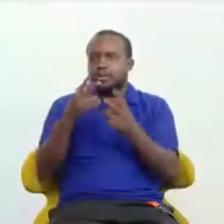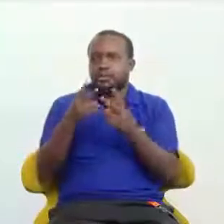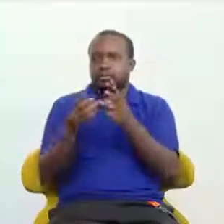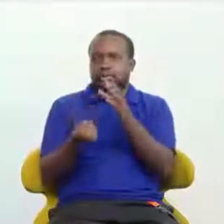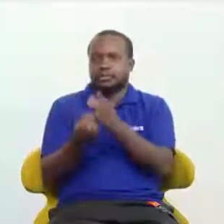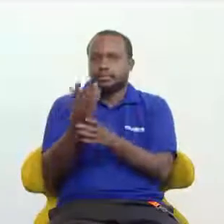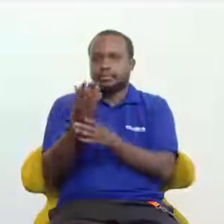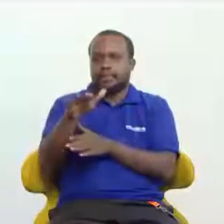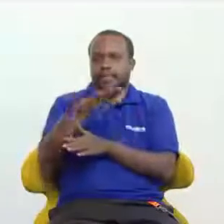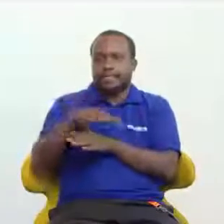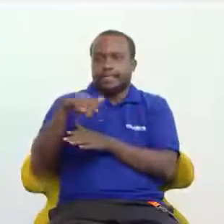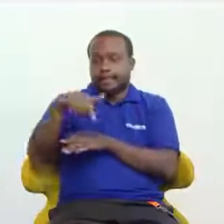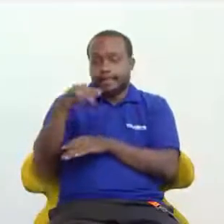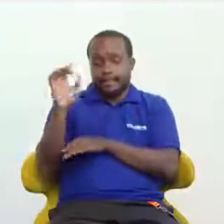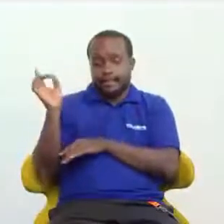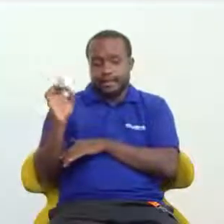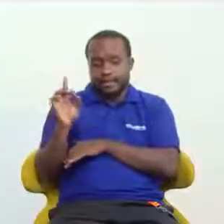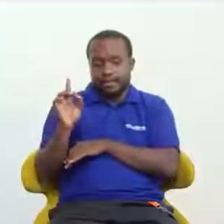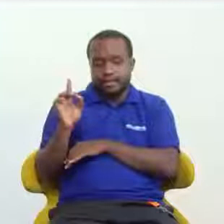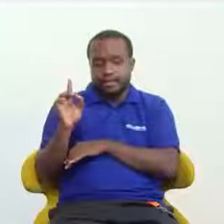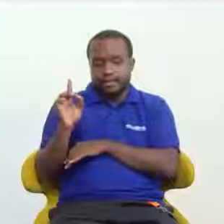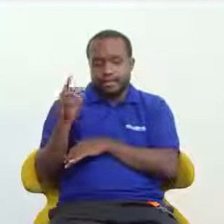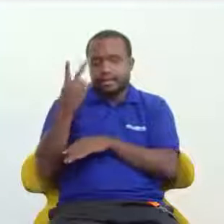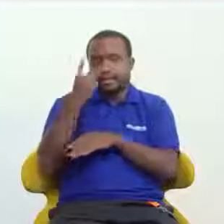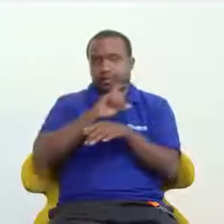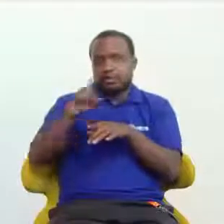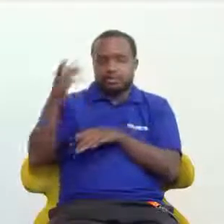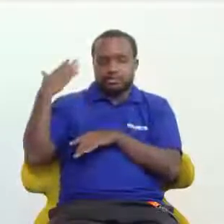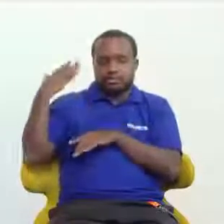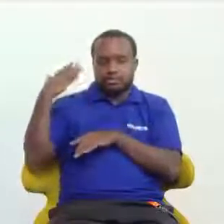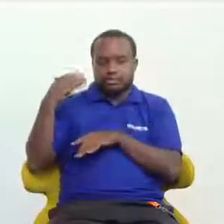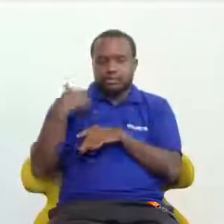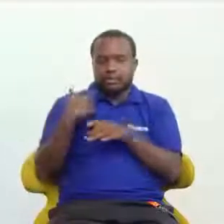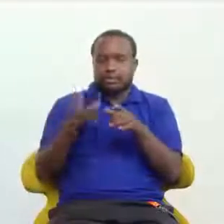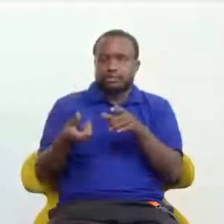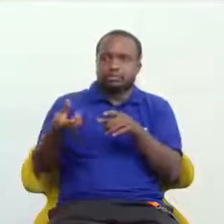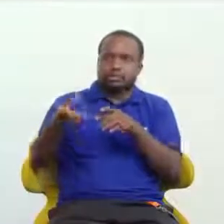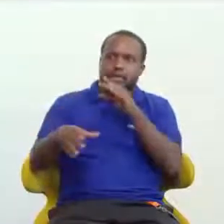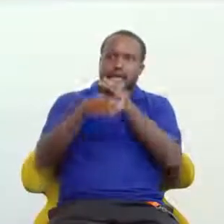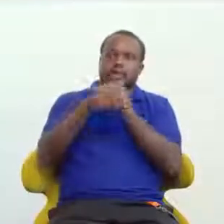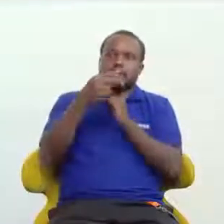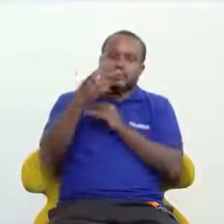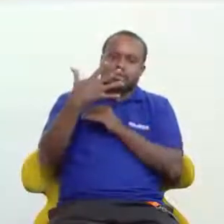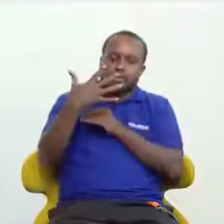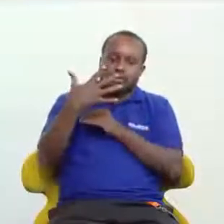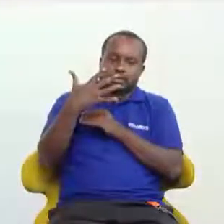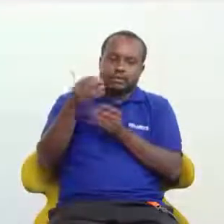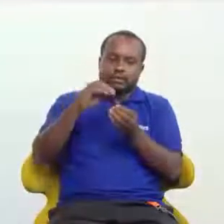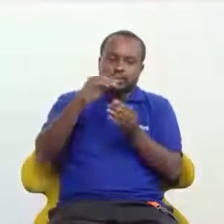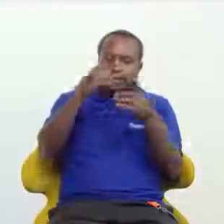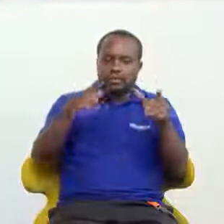Nairobi. And about 2 weeks ago, we announced 25 new languages in Google Translate, including 10 African